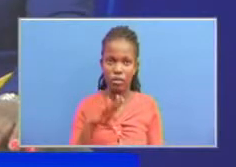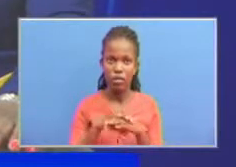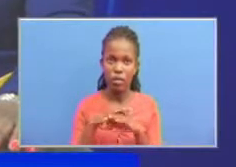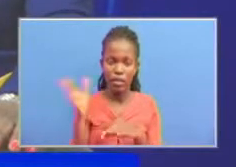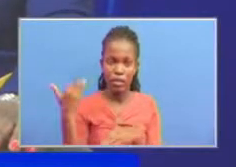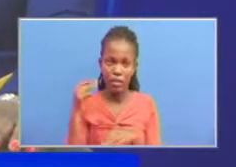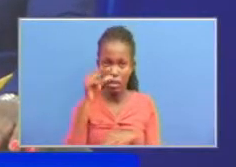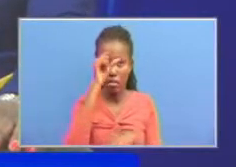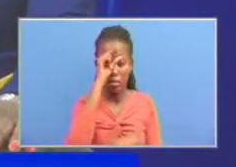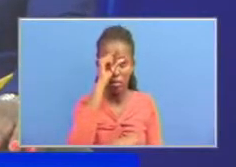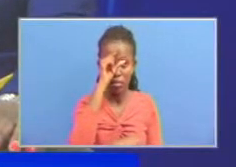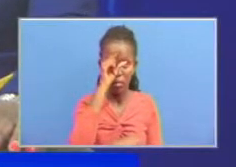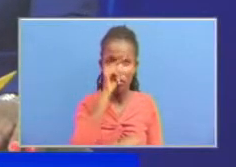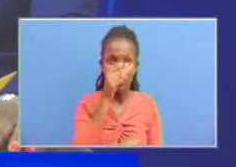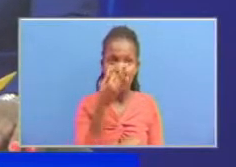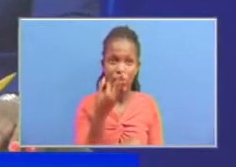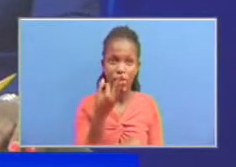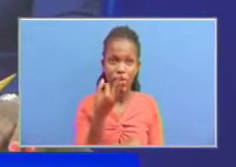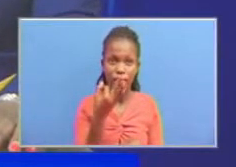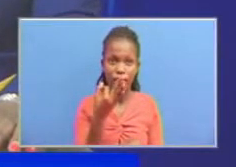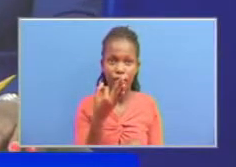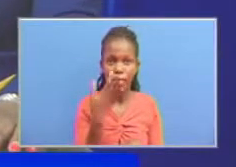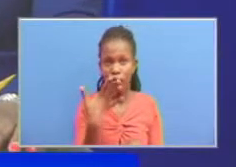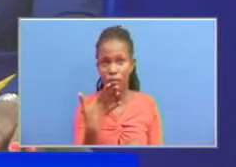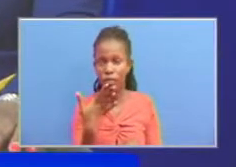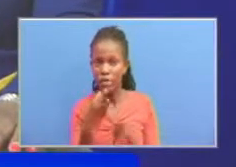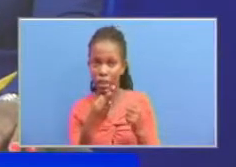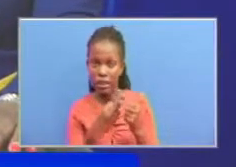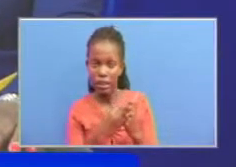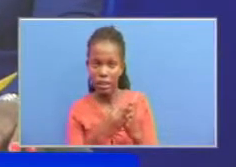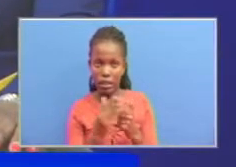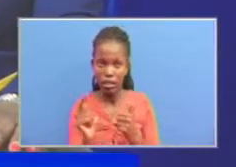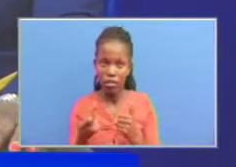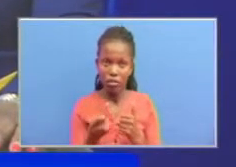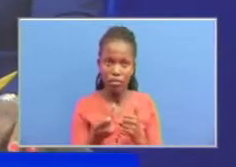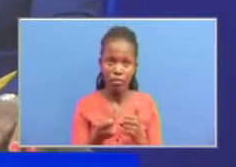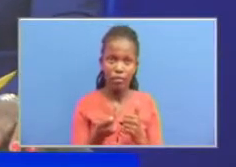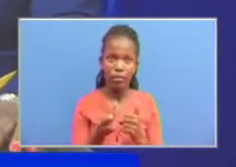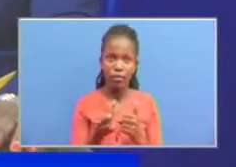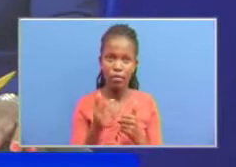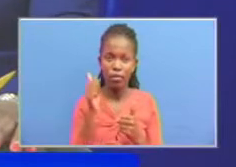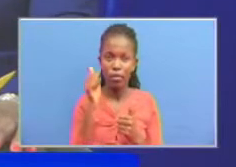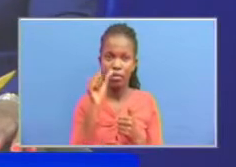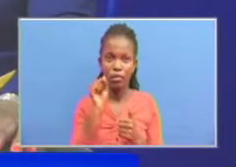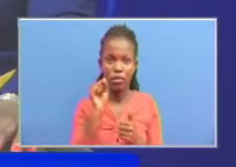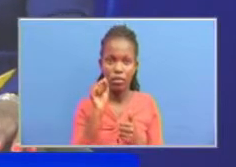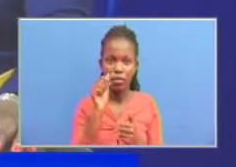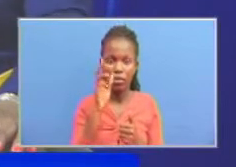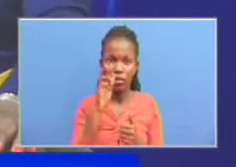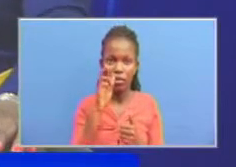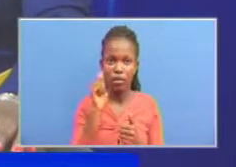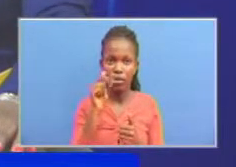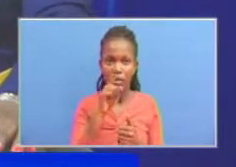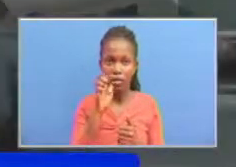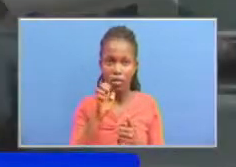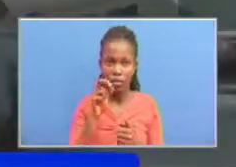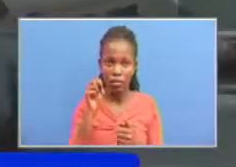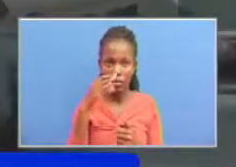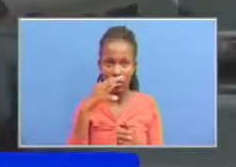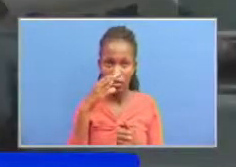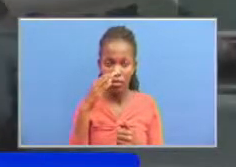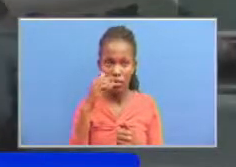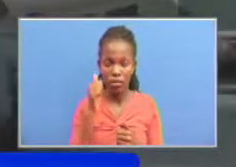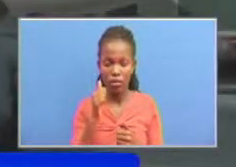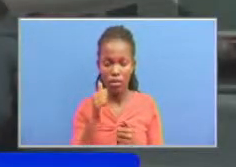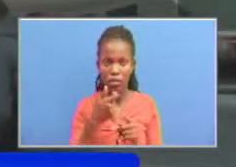nzanzo ngili maana atatu miongo itano na nyanya, sia nzanzo ya AstraZeneca kuma ndi ya Denmark. kiditoni